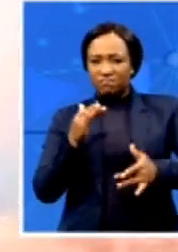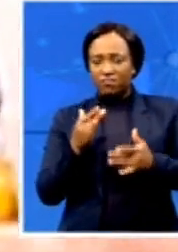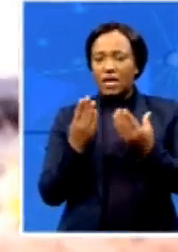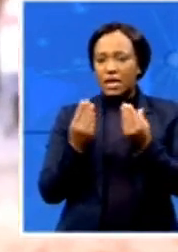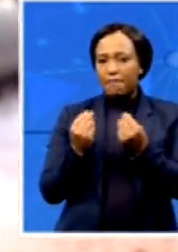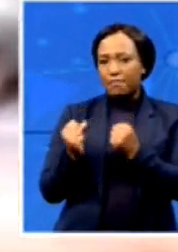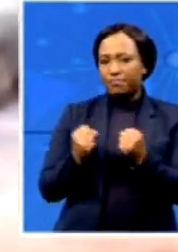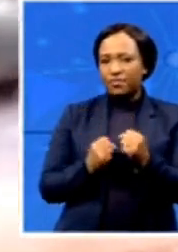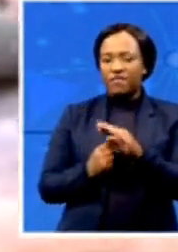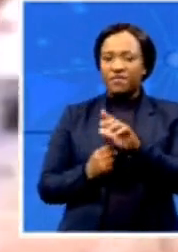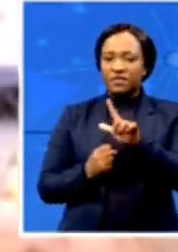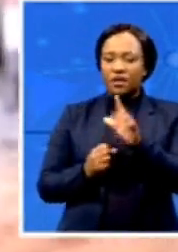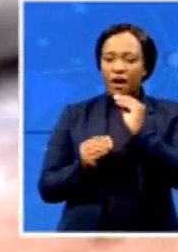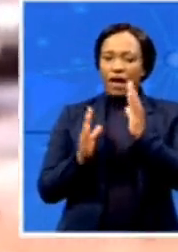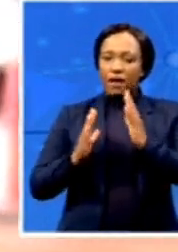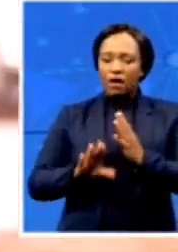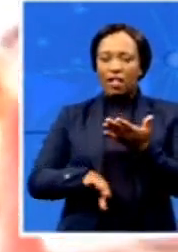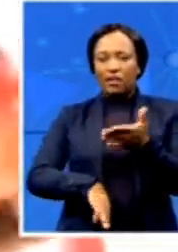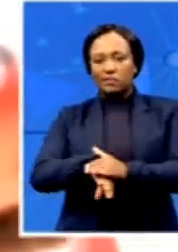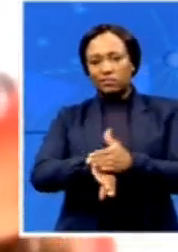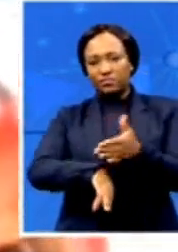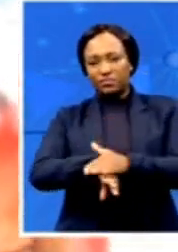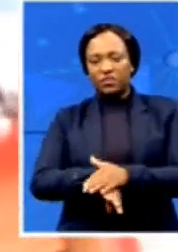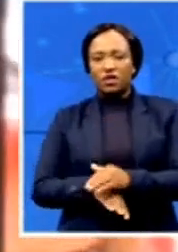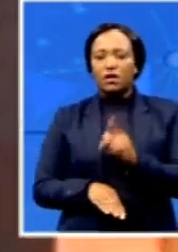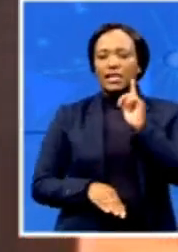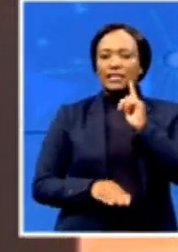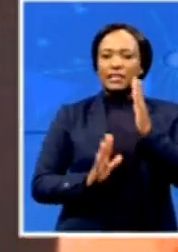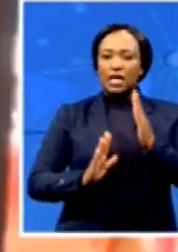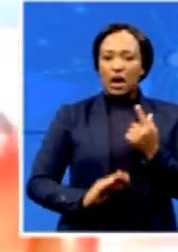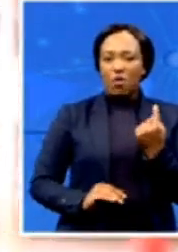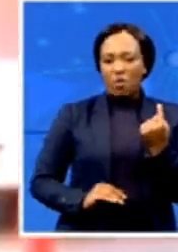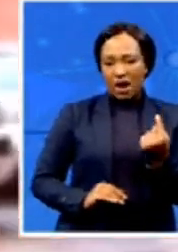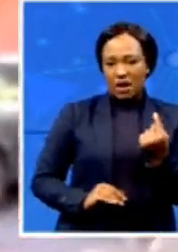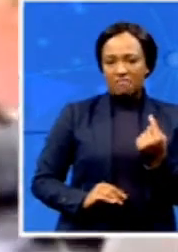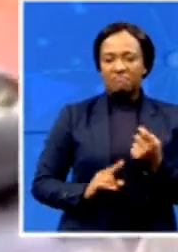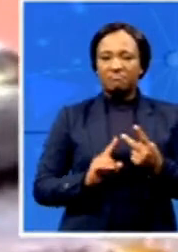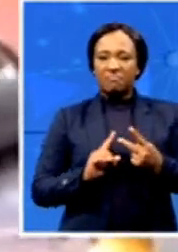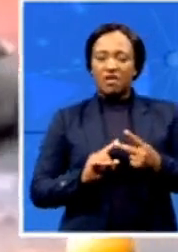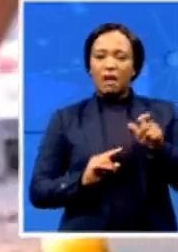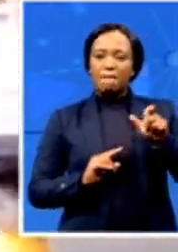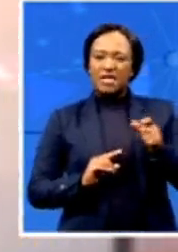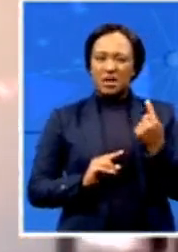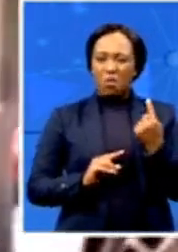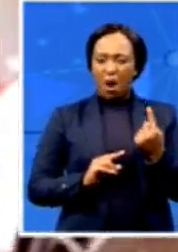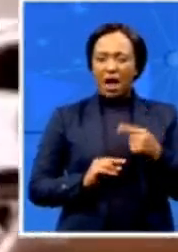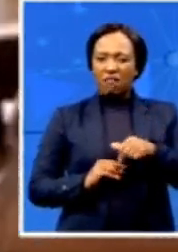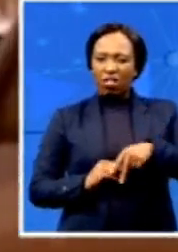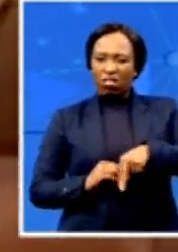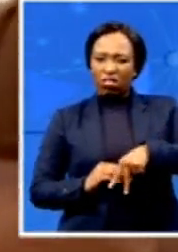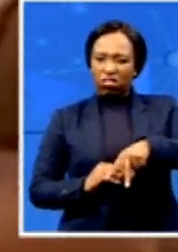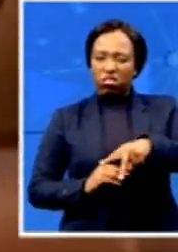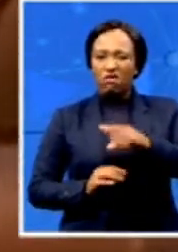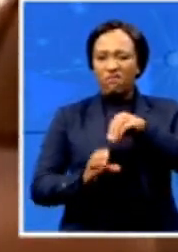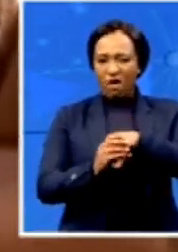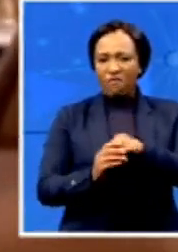passed on, one educator, as well as one food handler. The information also indicates that there are five